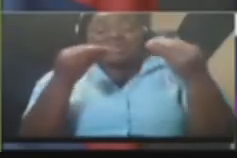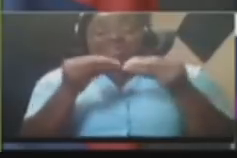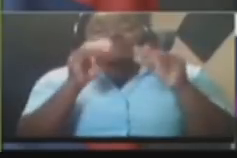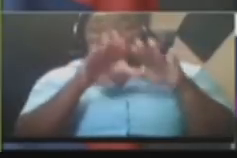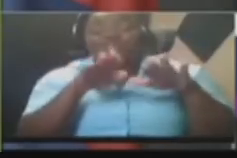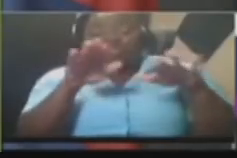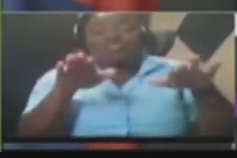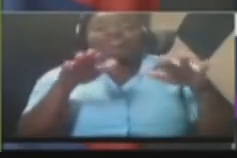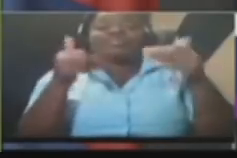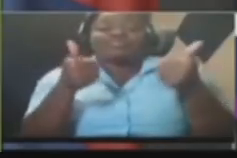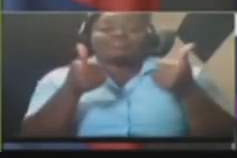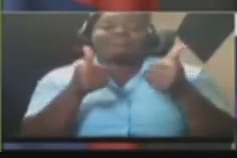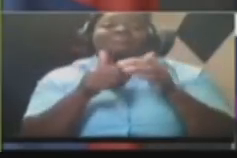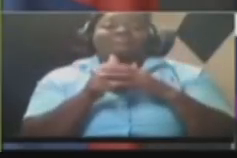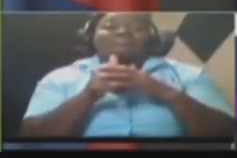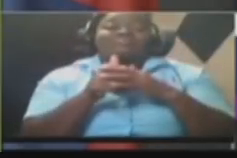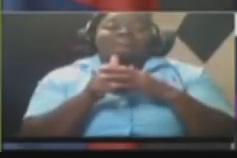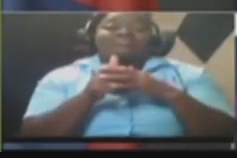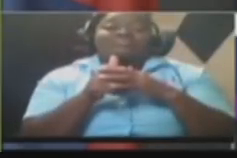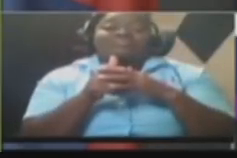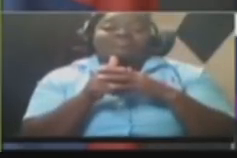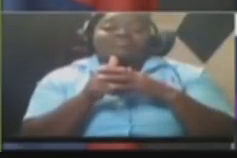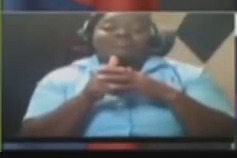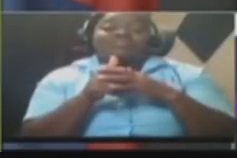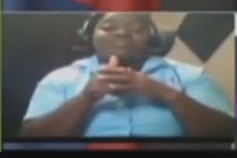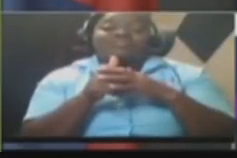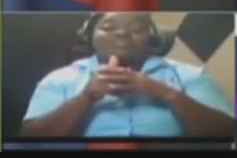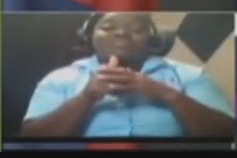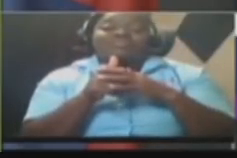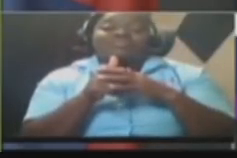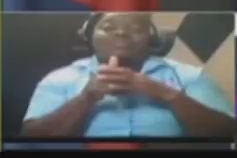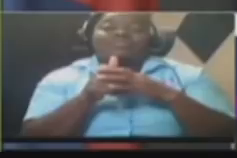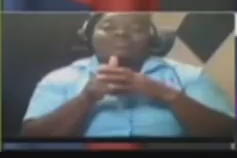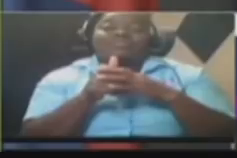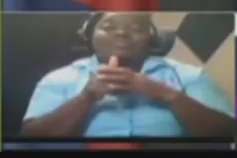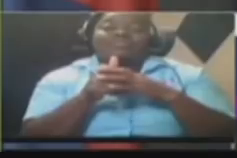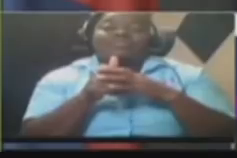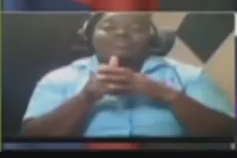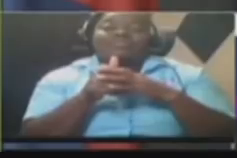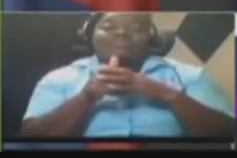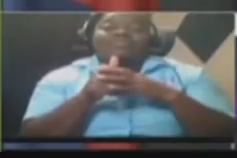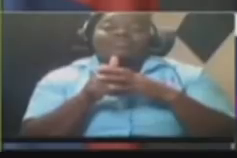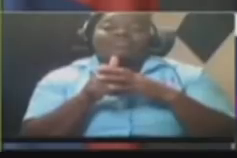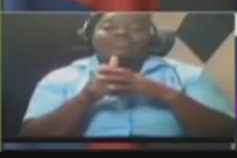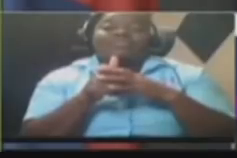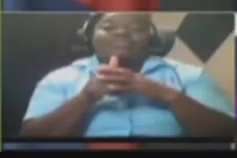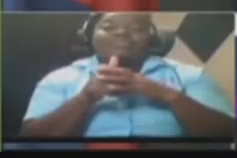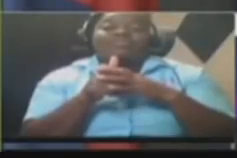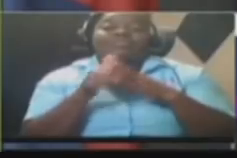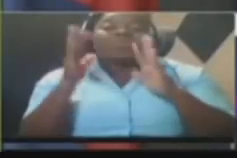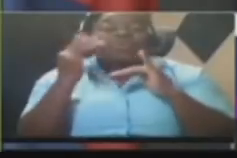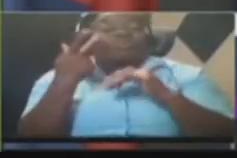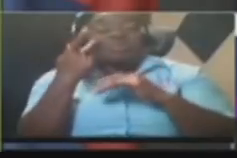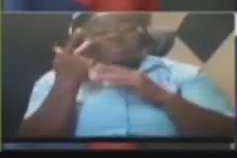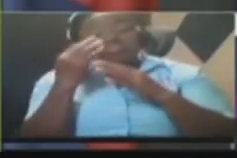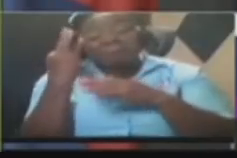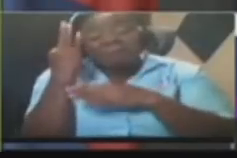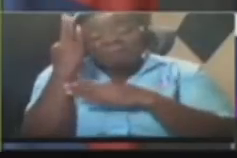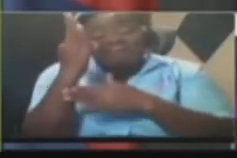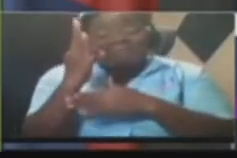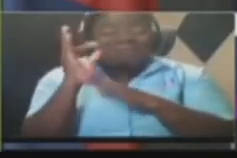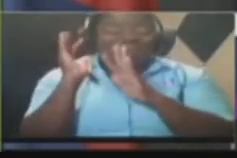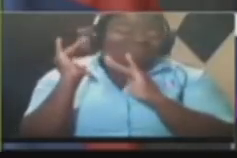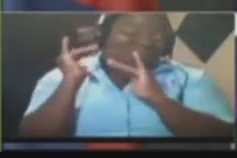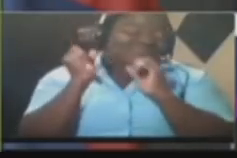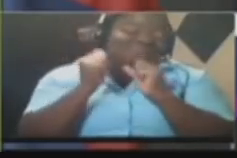for the school-age population. So that is a bit of good news that we are waiting to see unfold in the